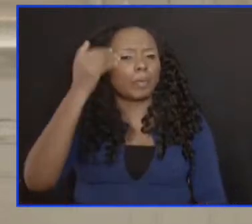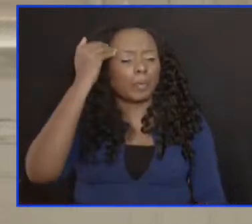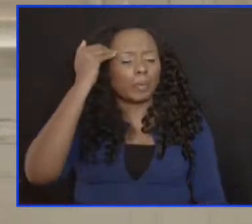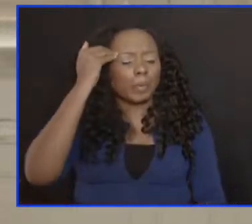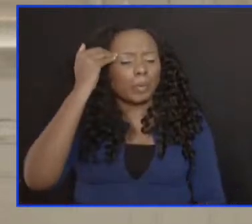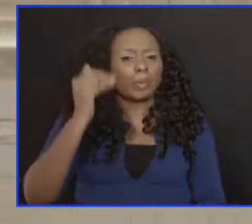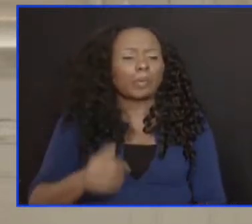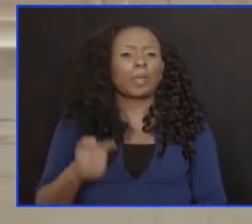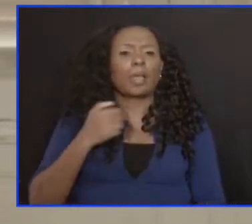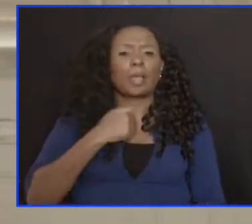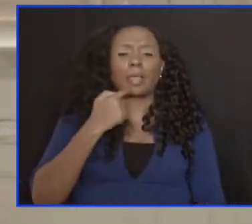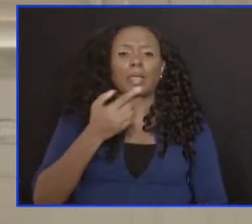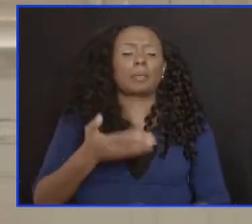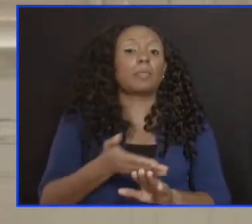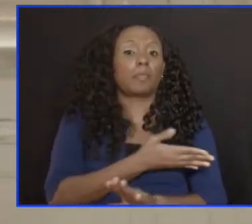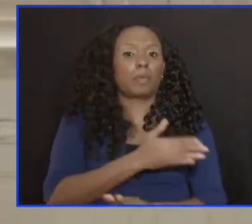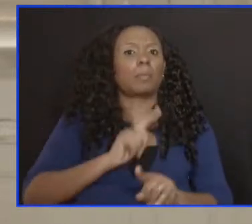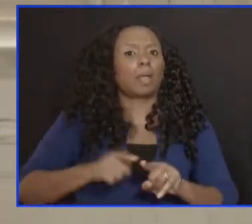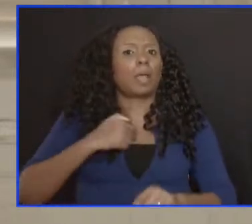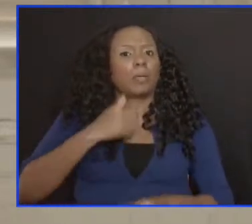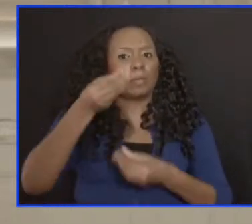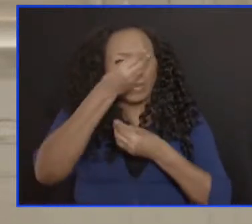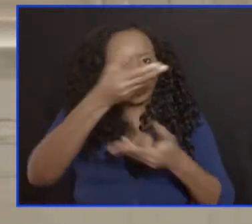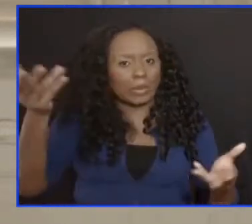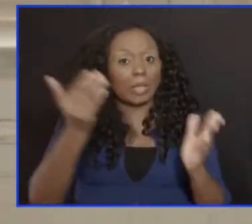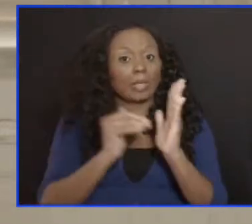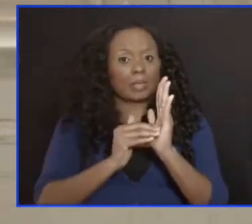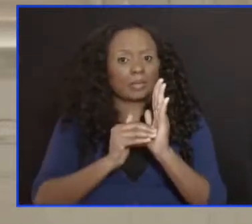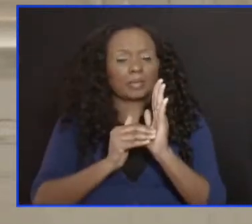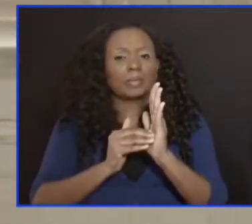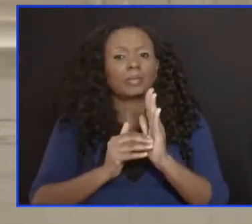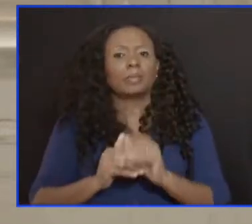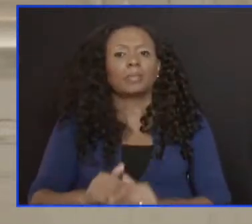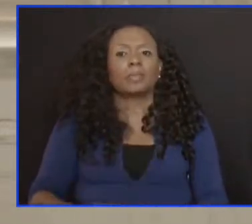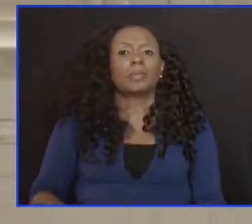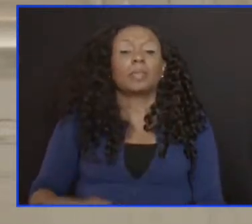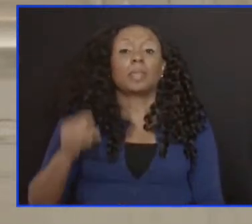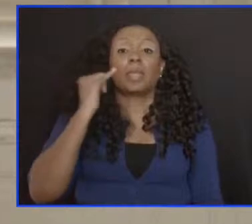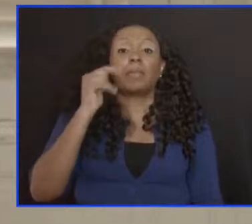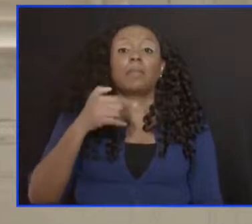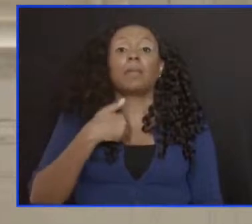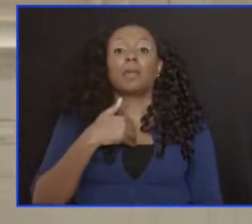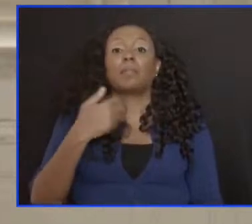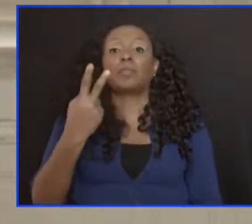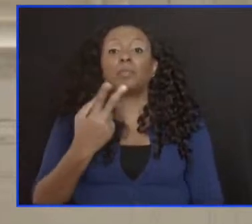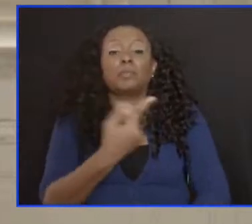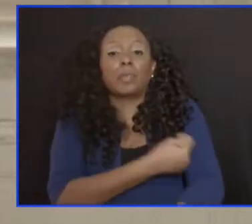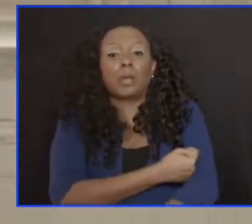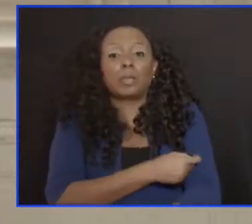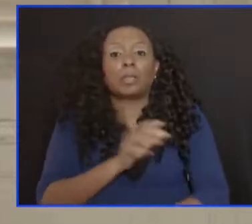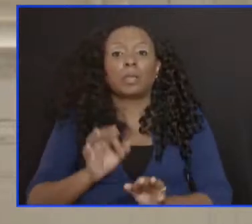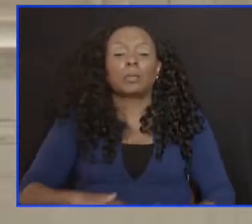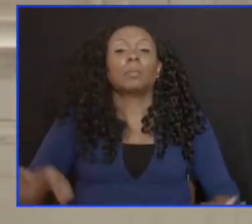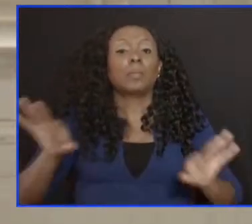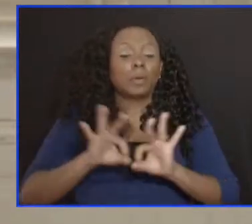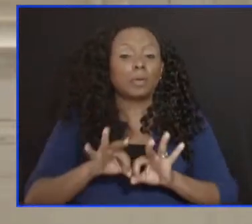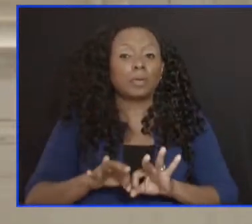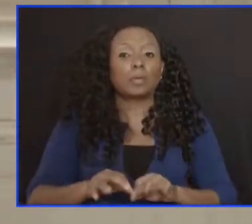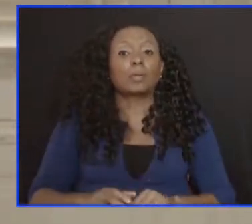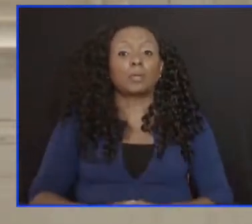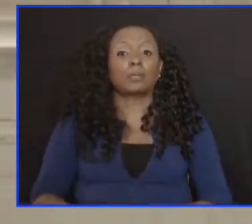mention it, and I'm going to hound on it again, and it is that, yes, it's okay to have your 2 shots, but it's also strategically